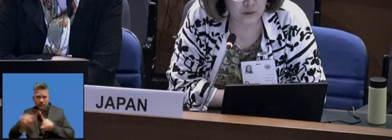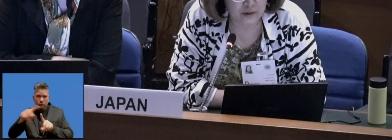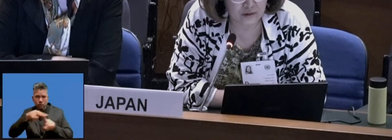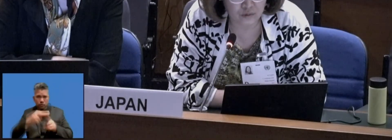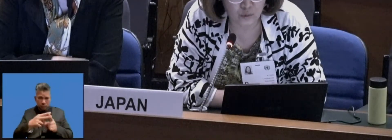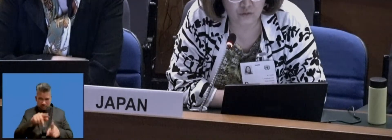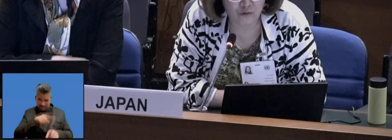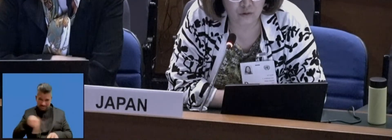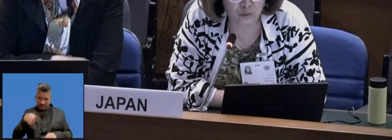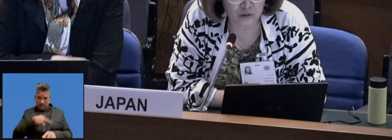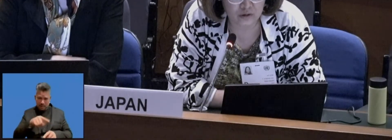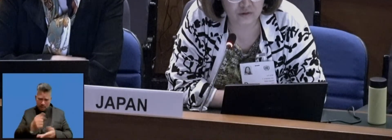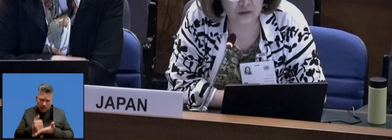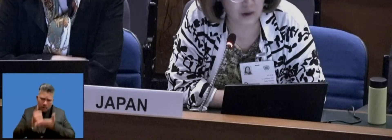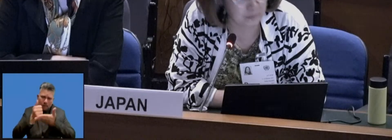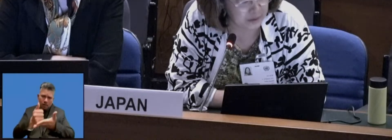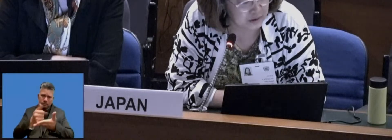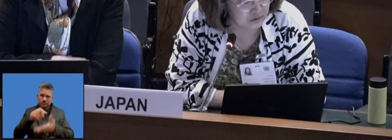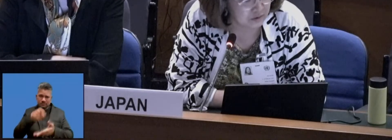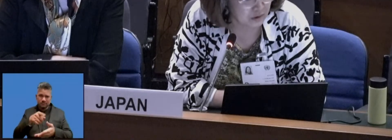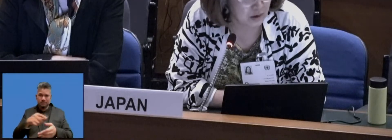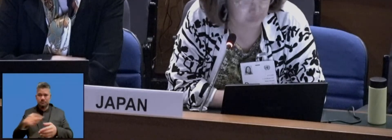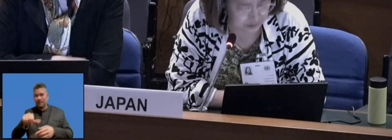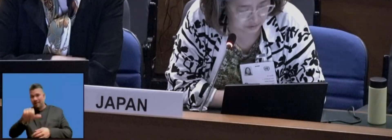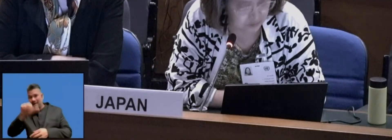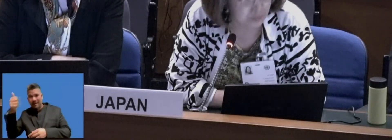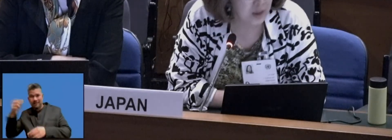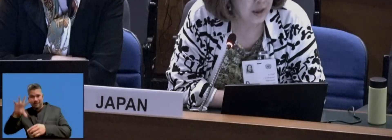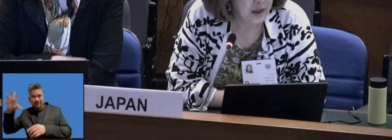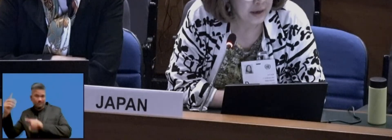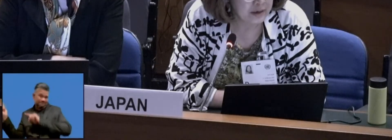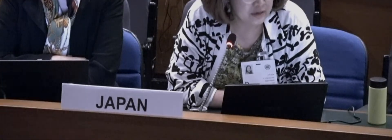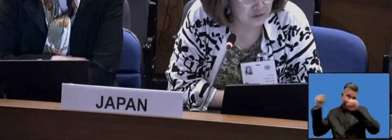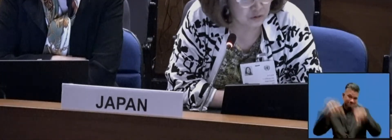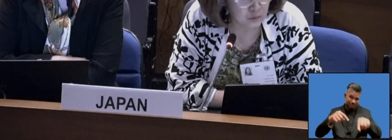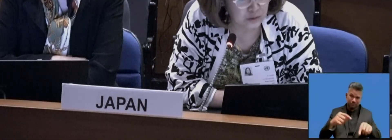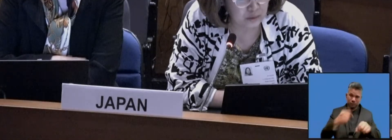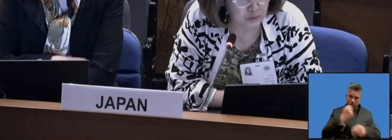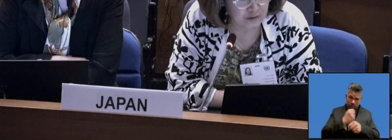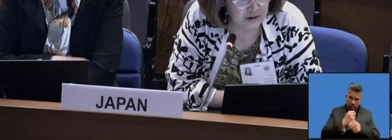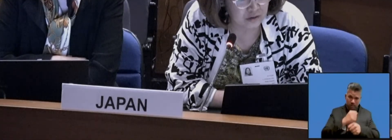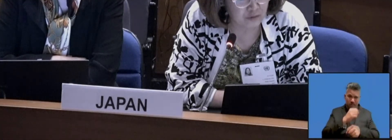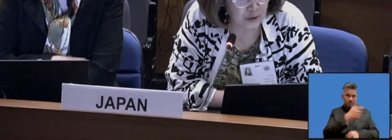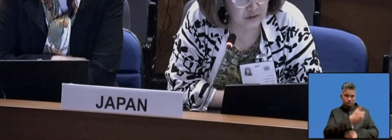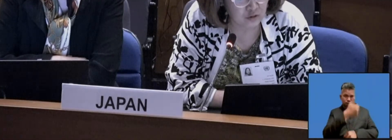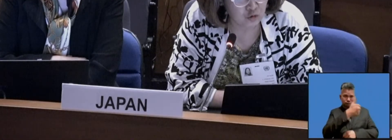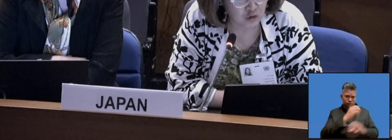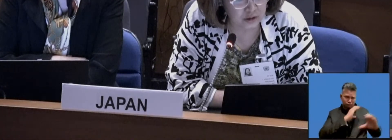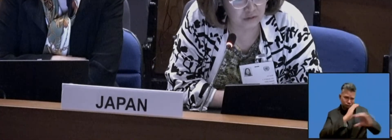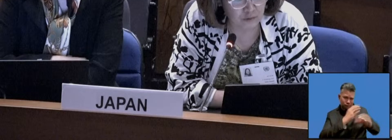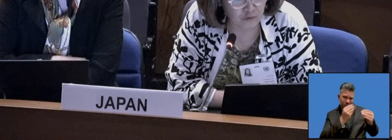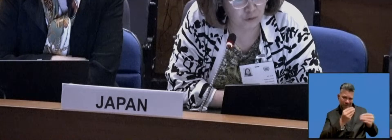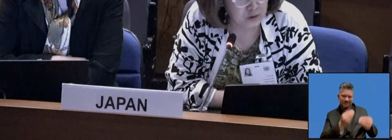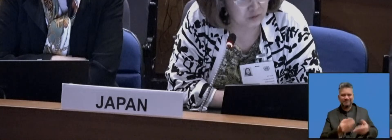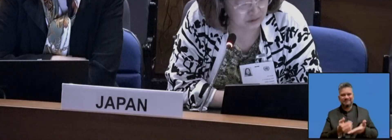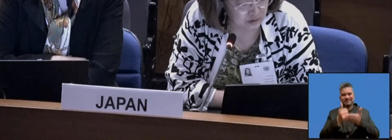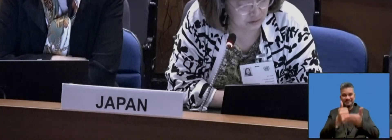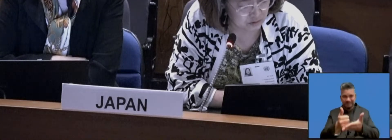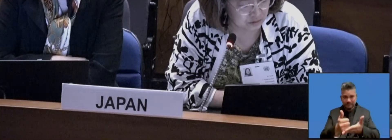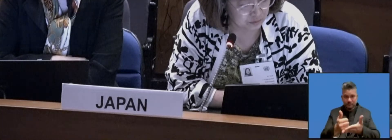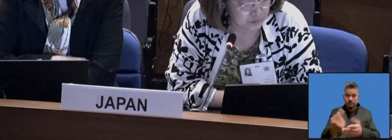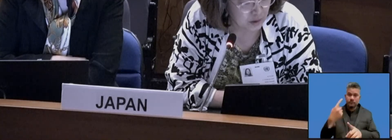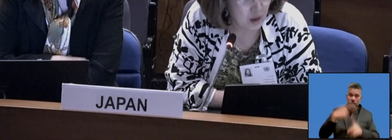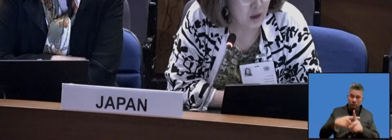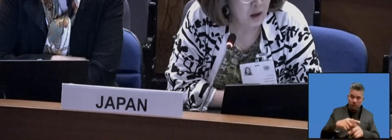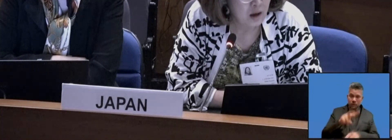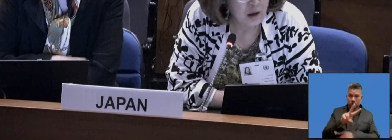facilitate communication with foreign workers at companies. In addition, we are providing vocational training for foreign